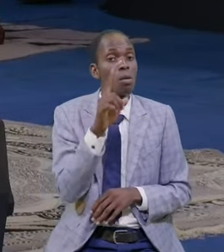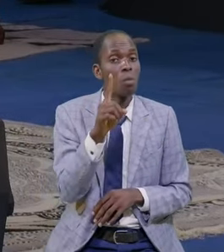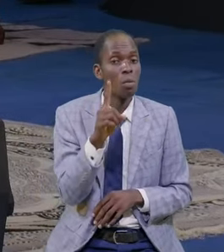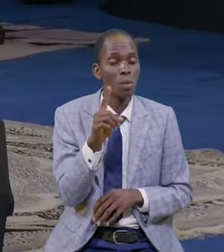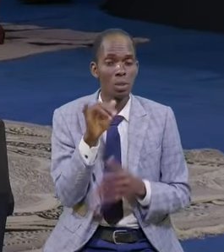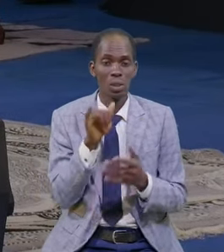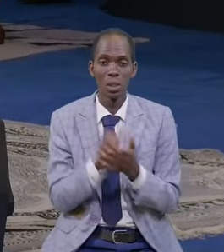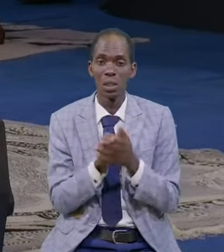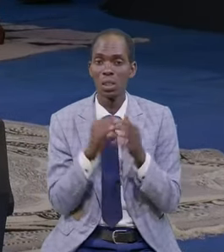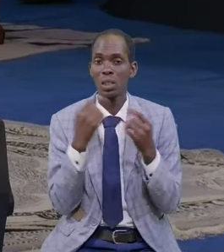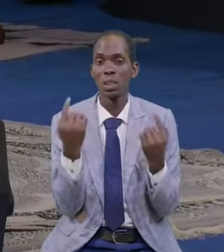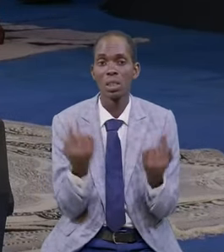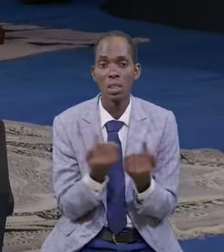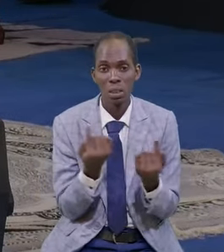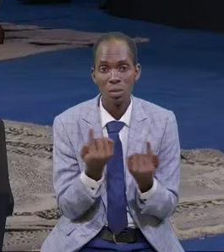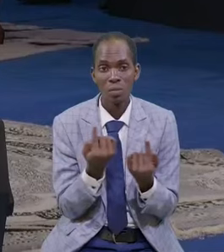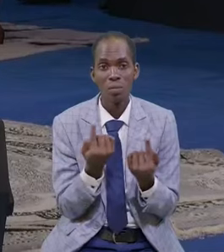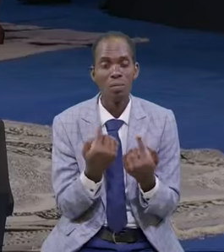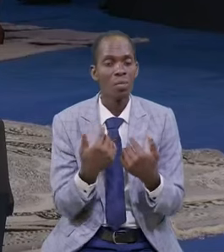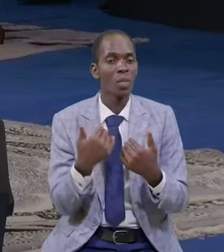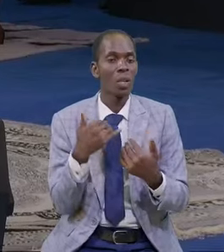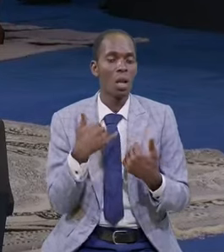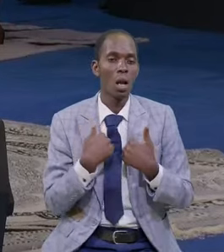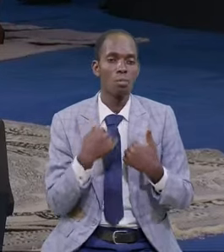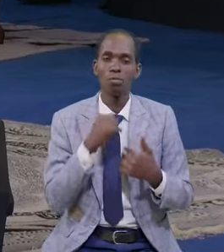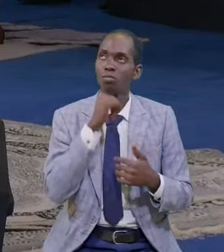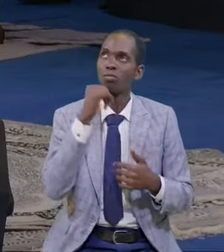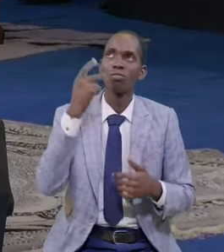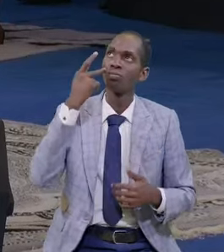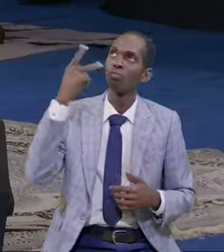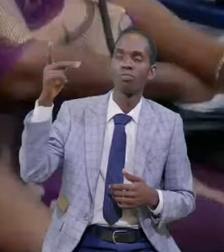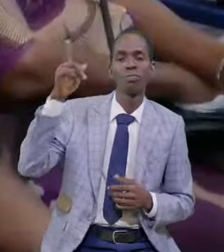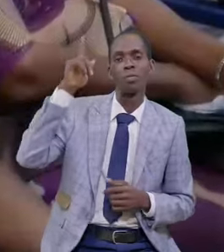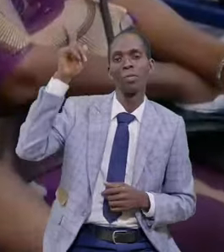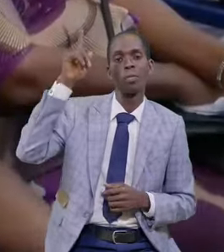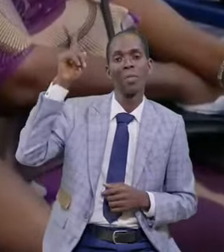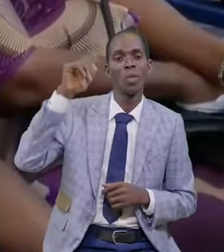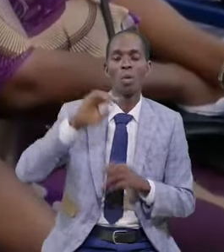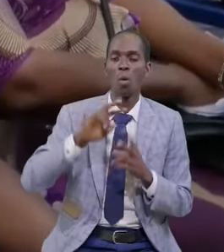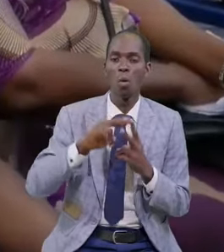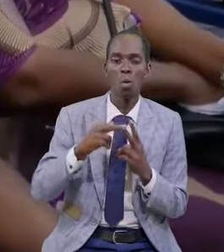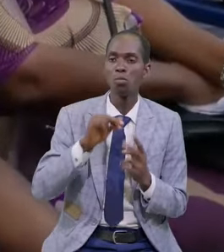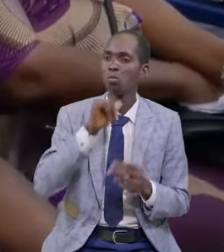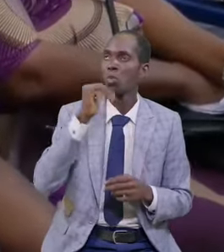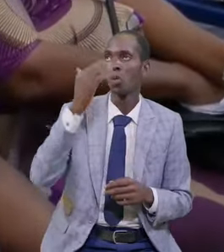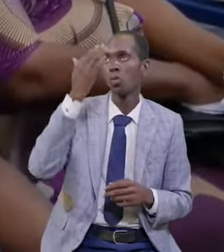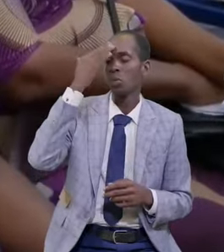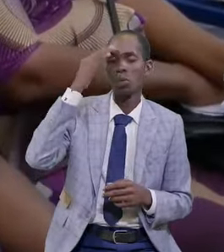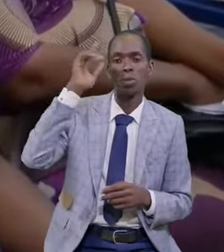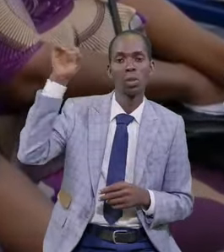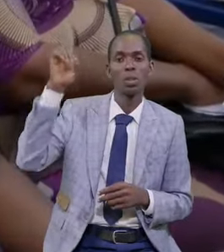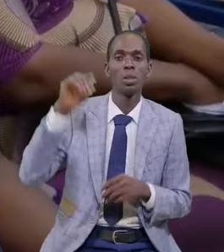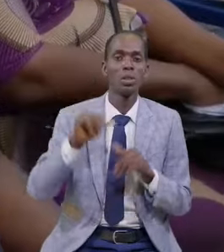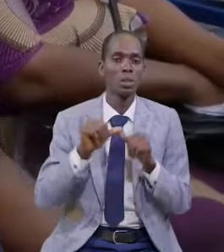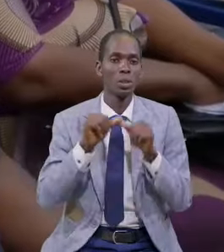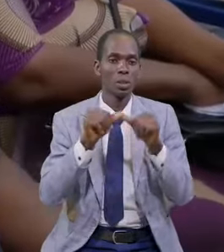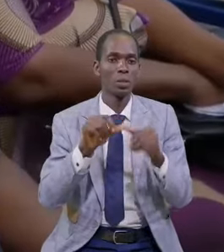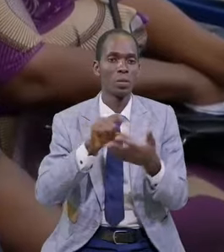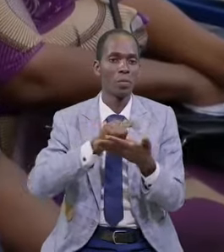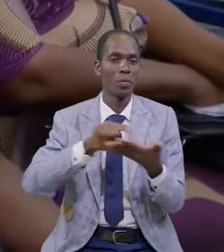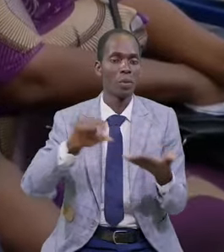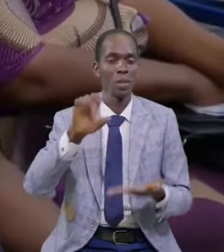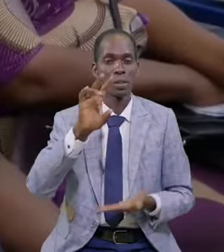sinth has not seen him neither known him look at verse seven there in verse